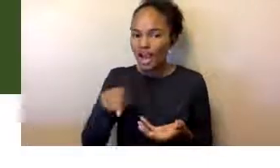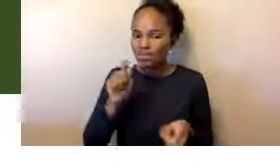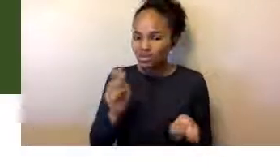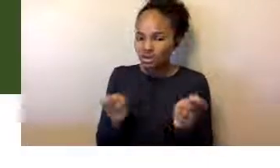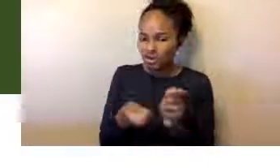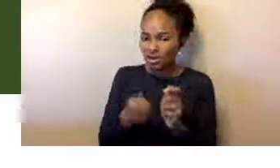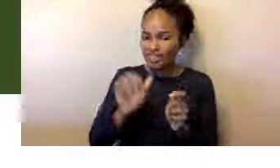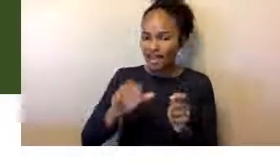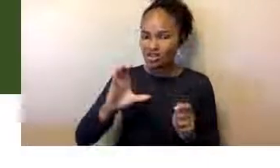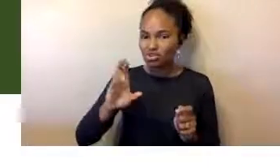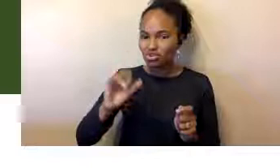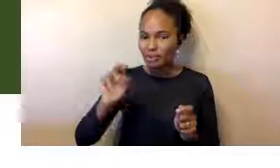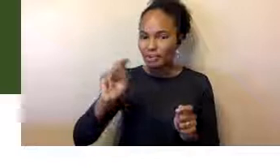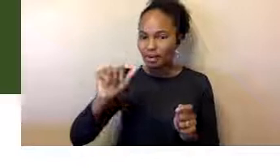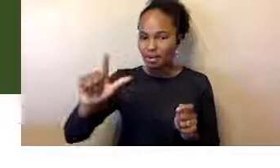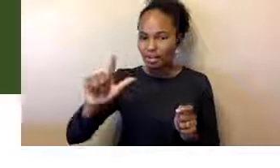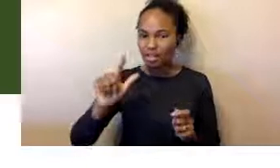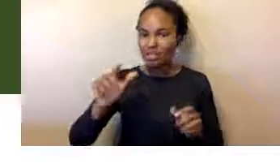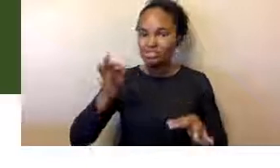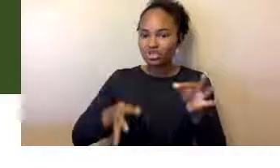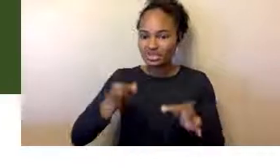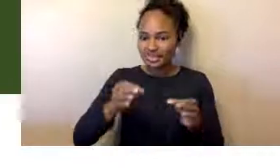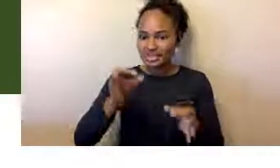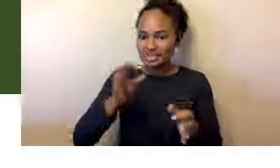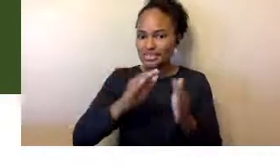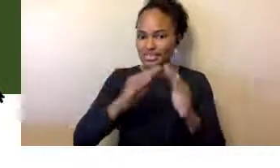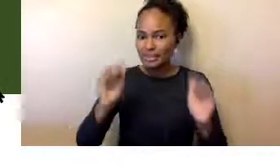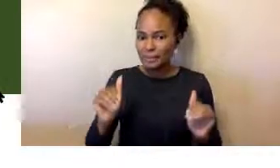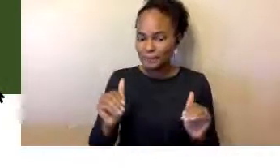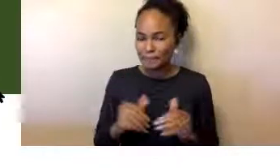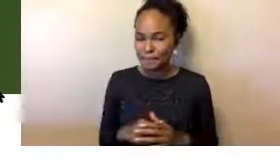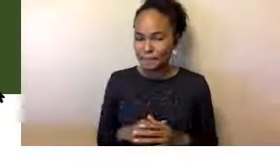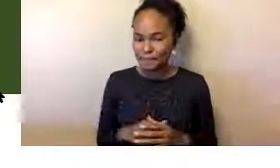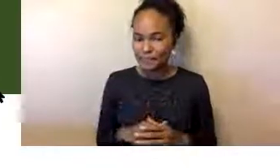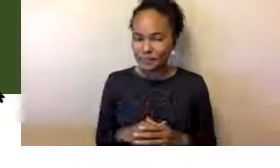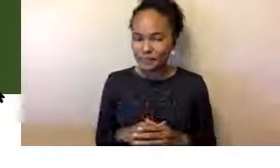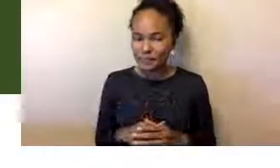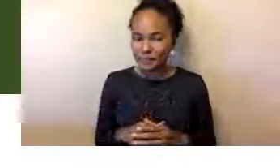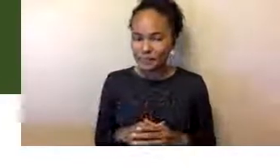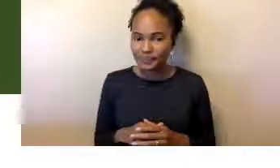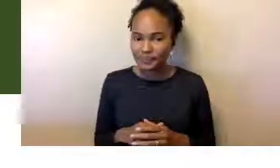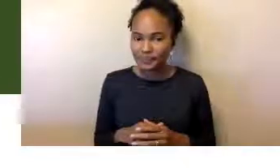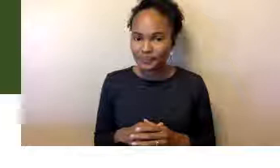more likely to be killed in a police encounter.